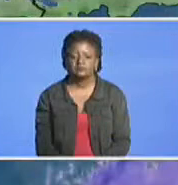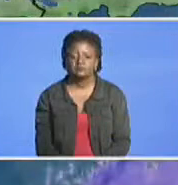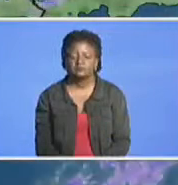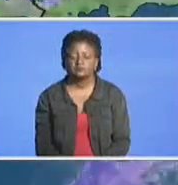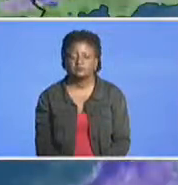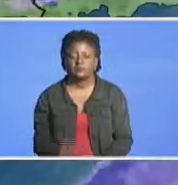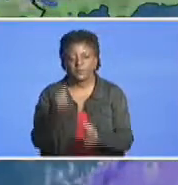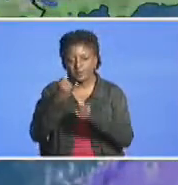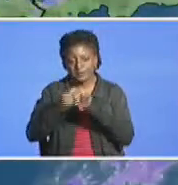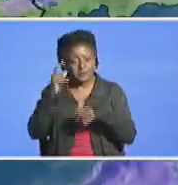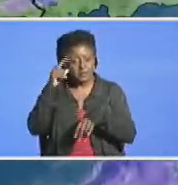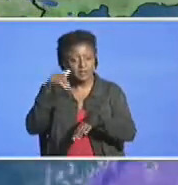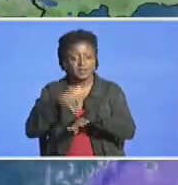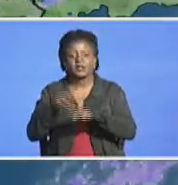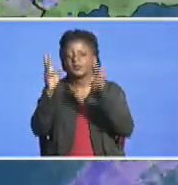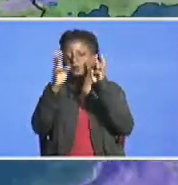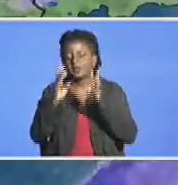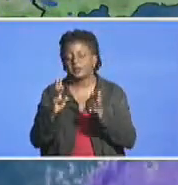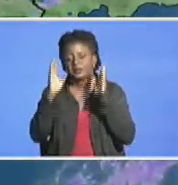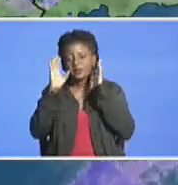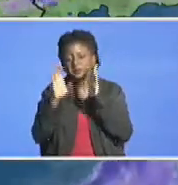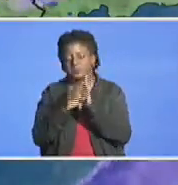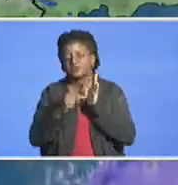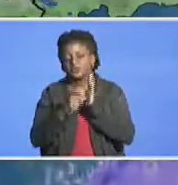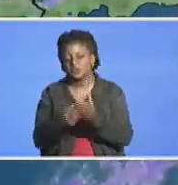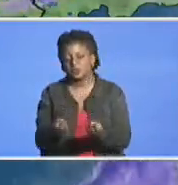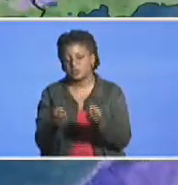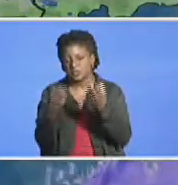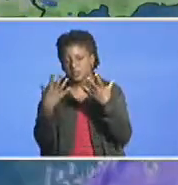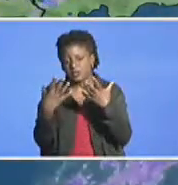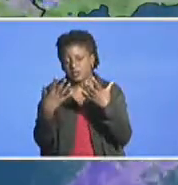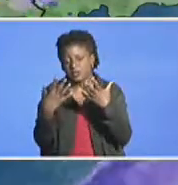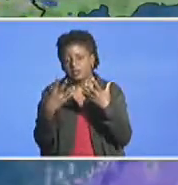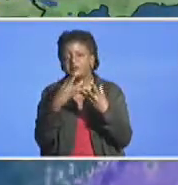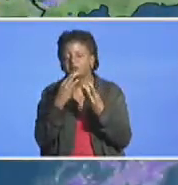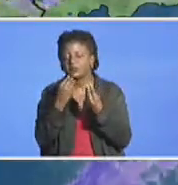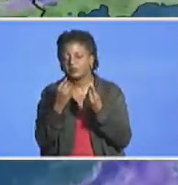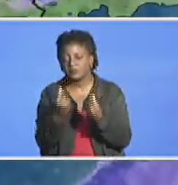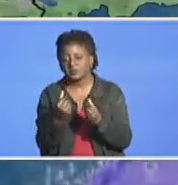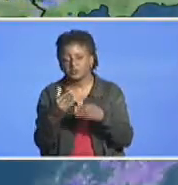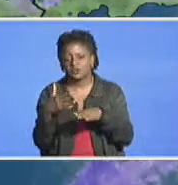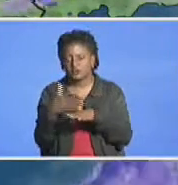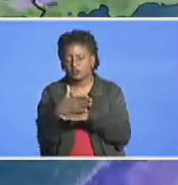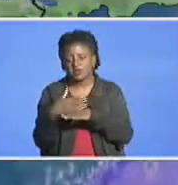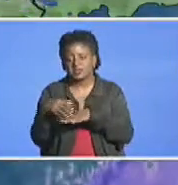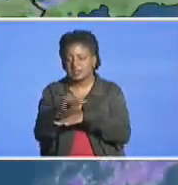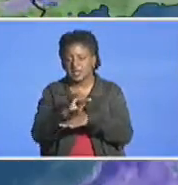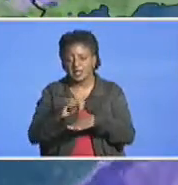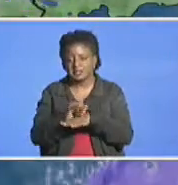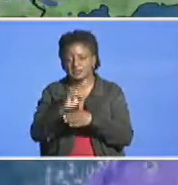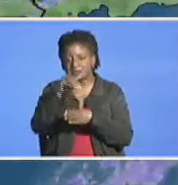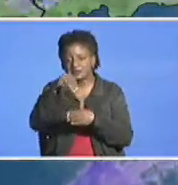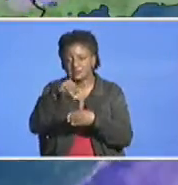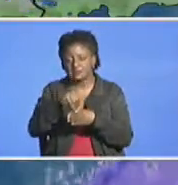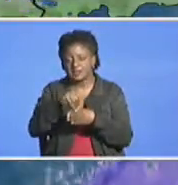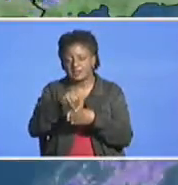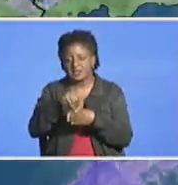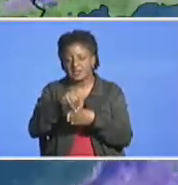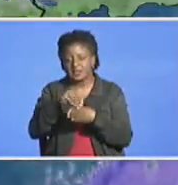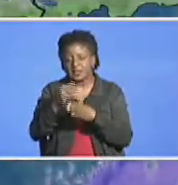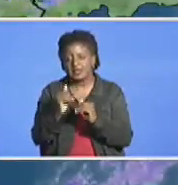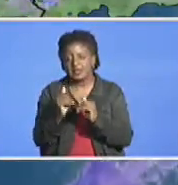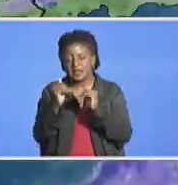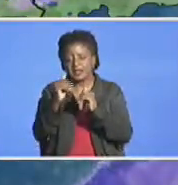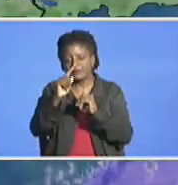In our final look at weather, satellite pictures showing lots of the wet stuff across the 700 Islands of Bahamas at mid-level low, which was somewhere in